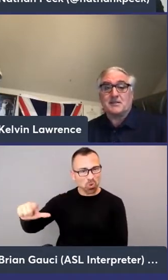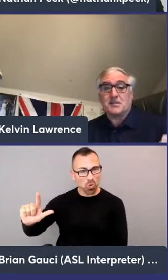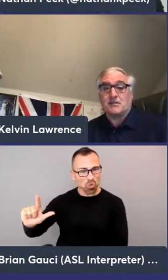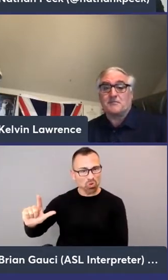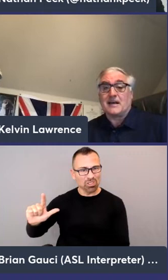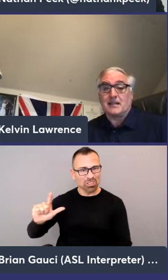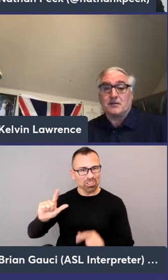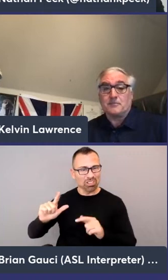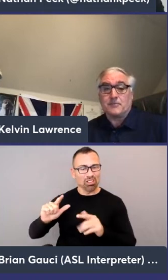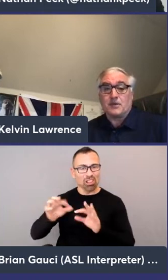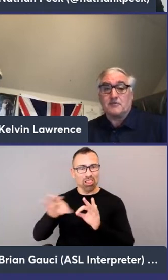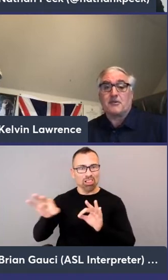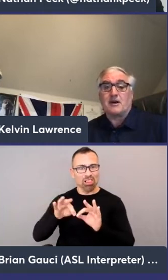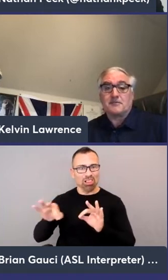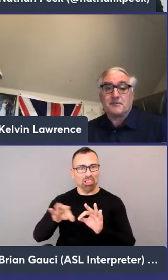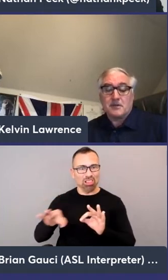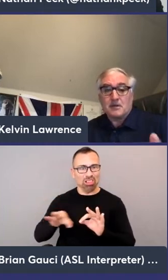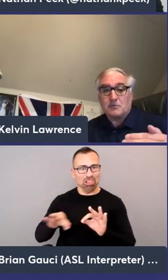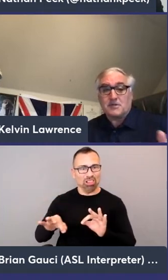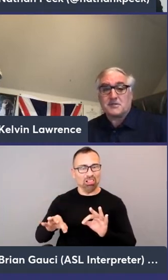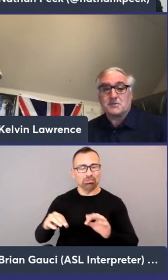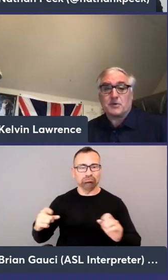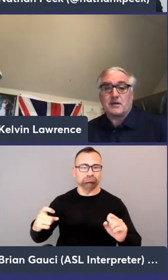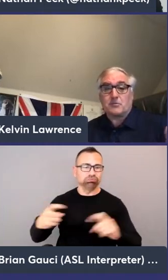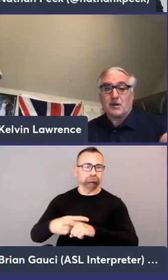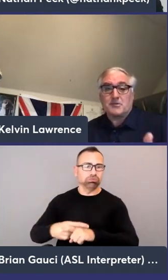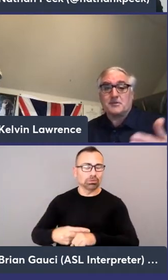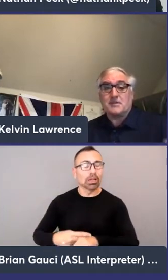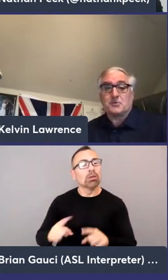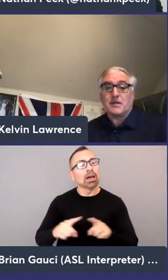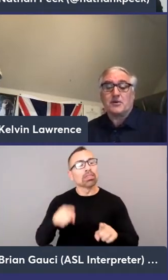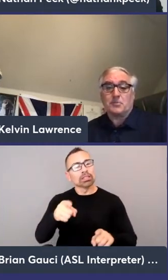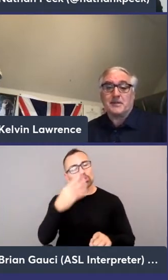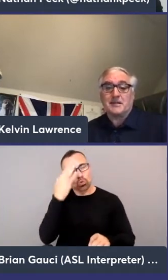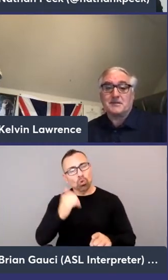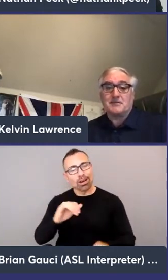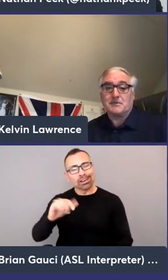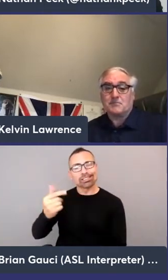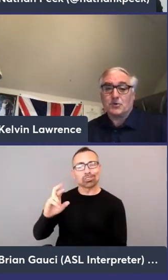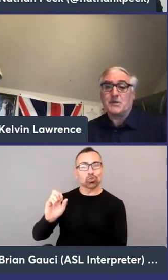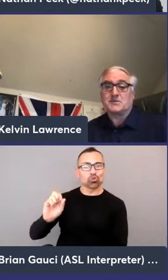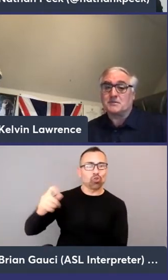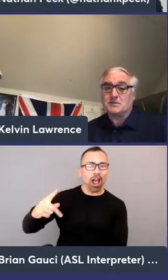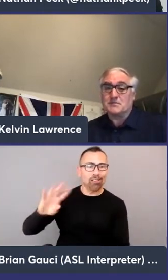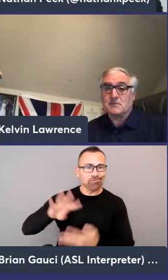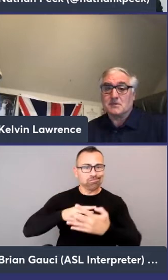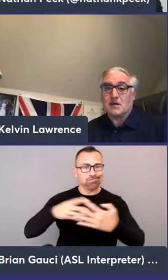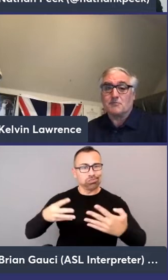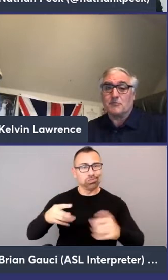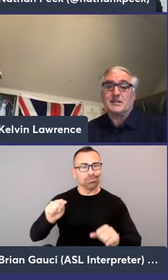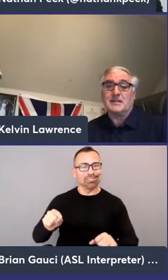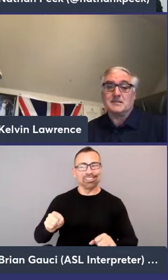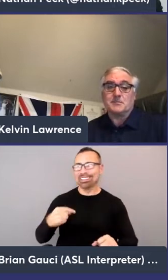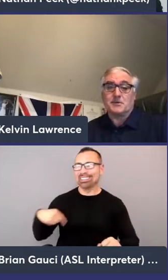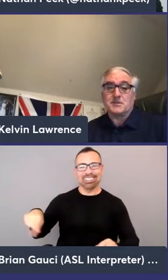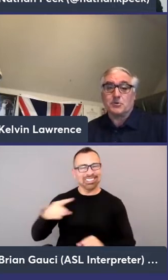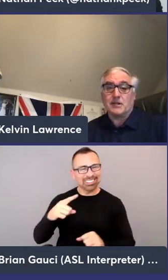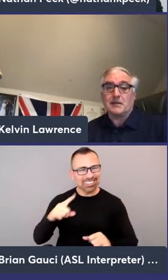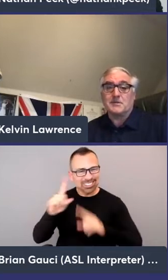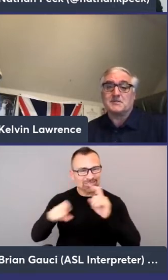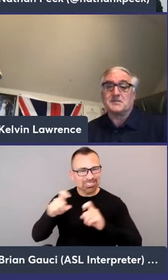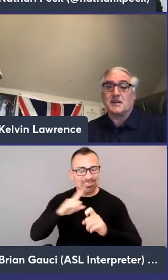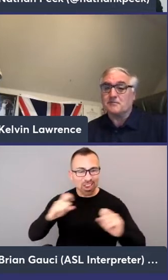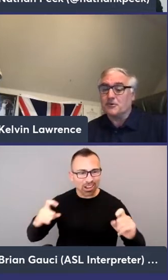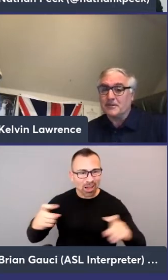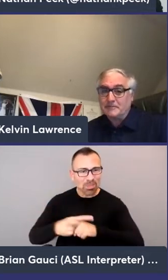in a nutshell, the value of graph, which is where we're able to do these quite complicated questions really easily because the query